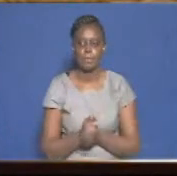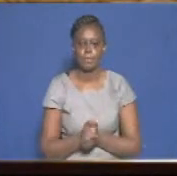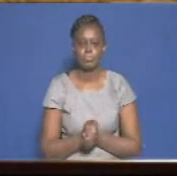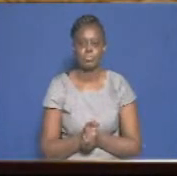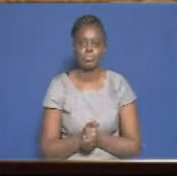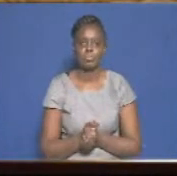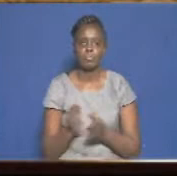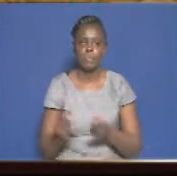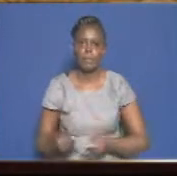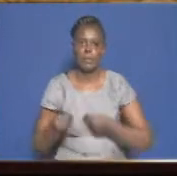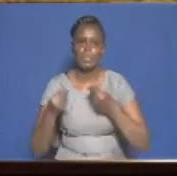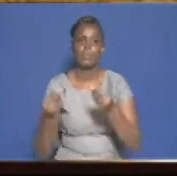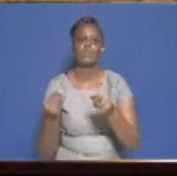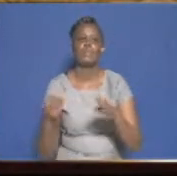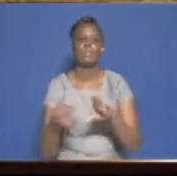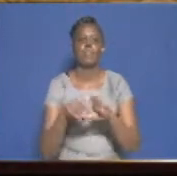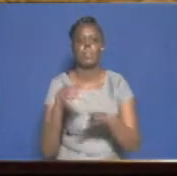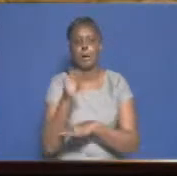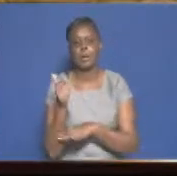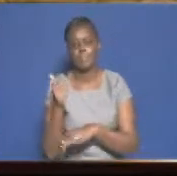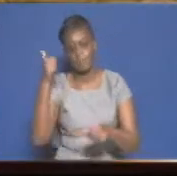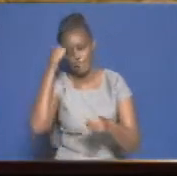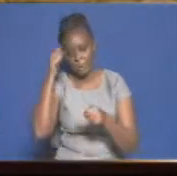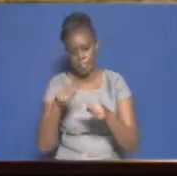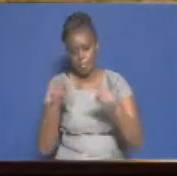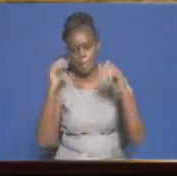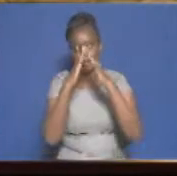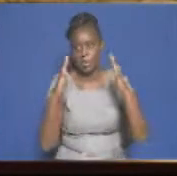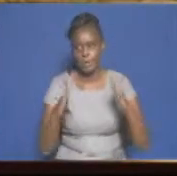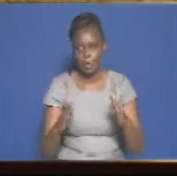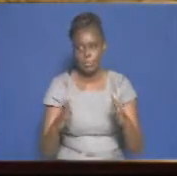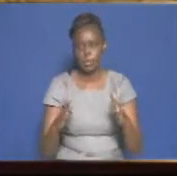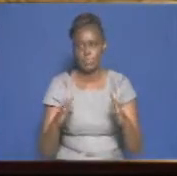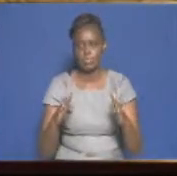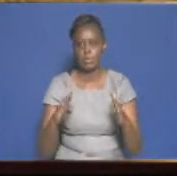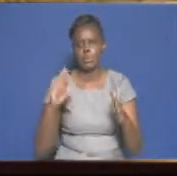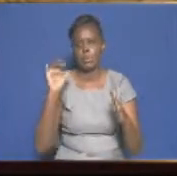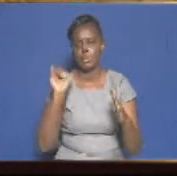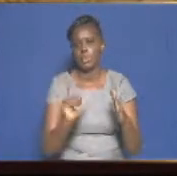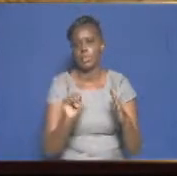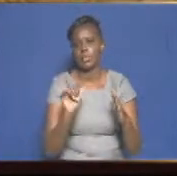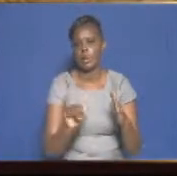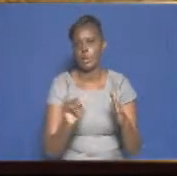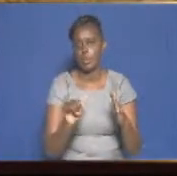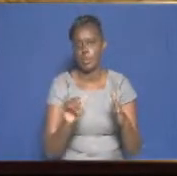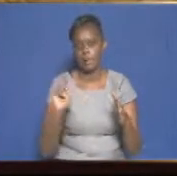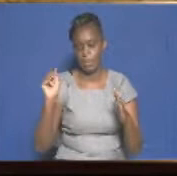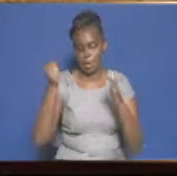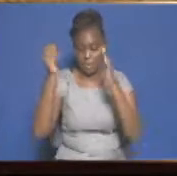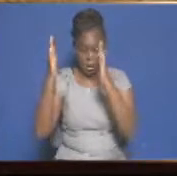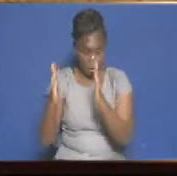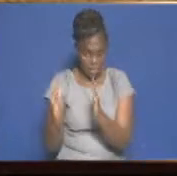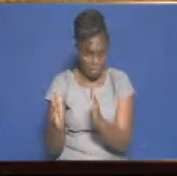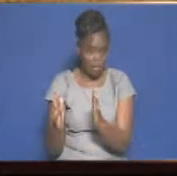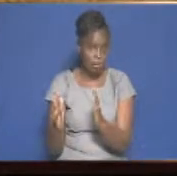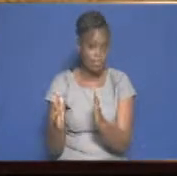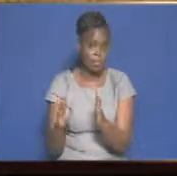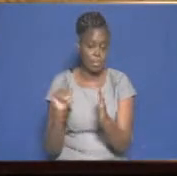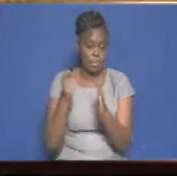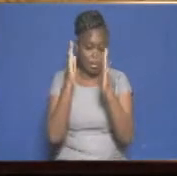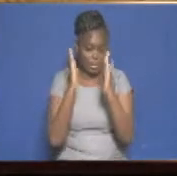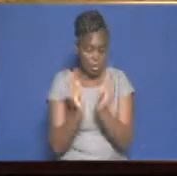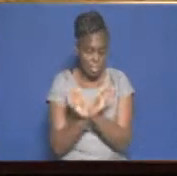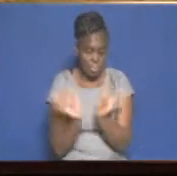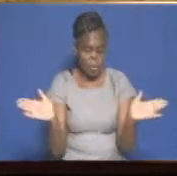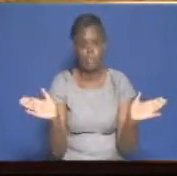As I give another member, I just want to remind the House that, and Kenyans in